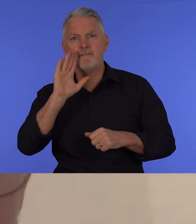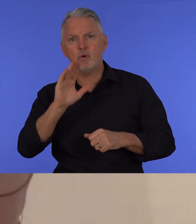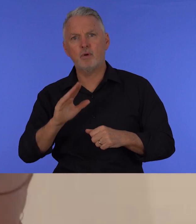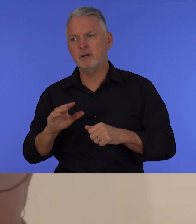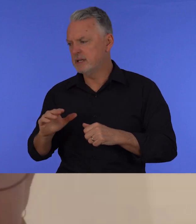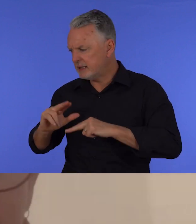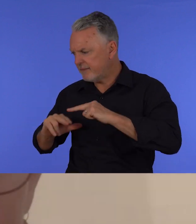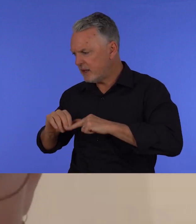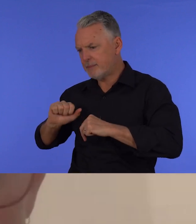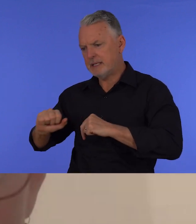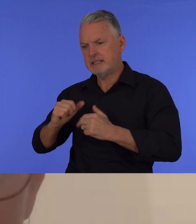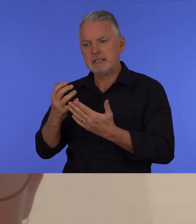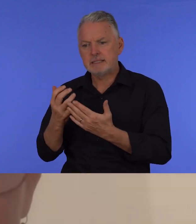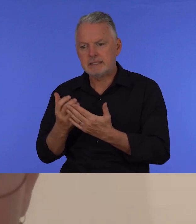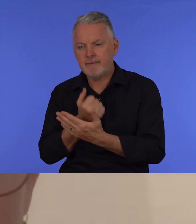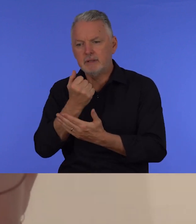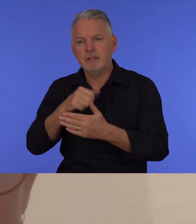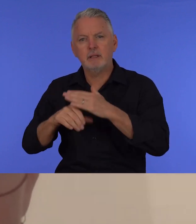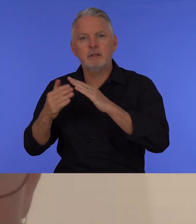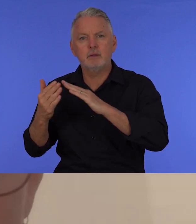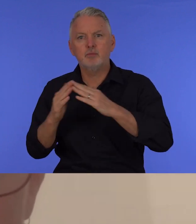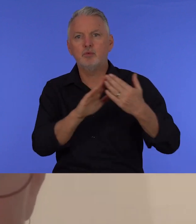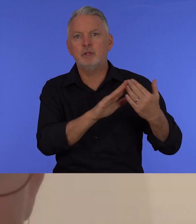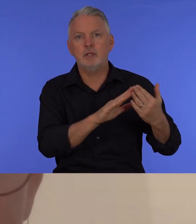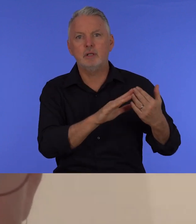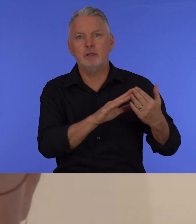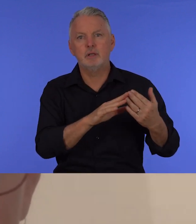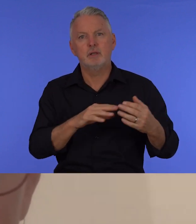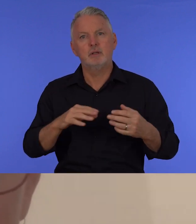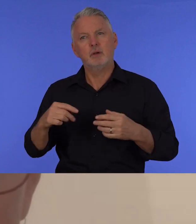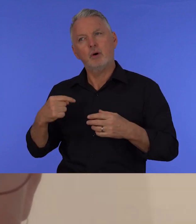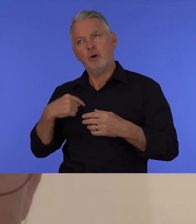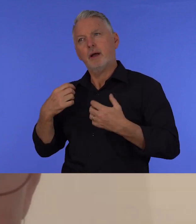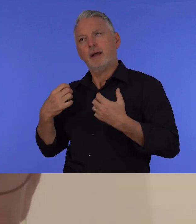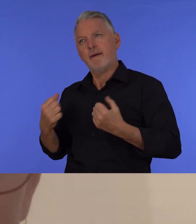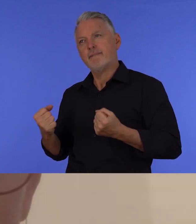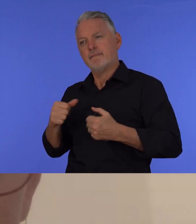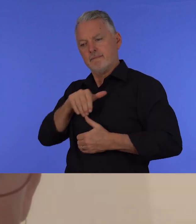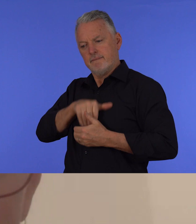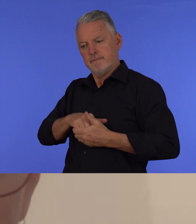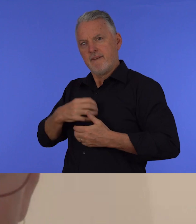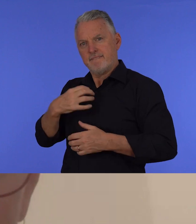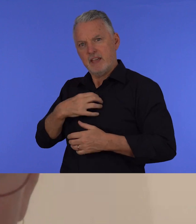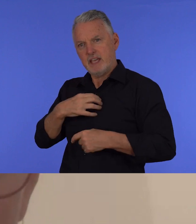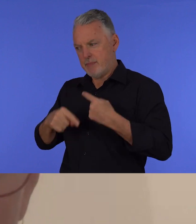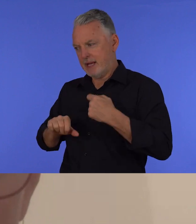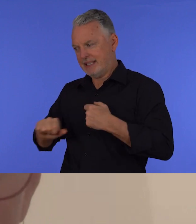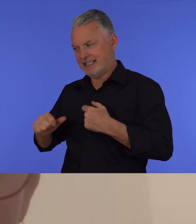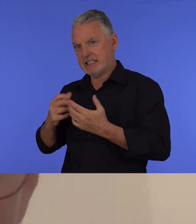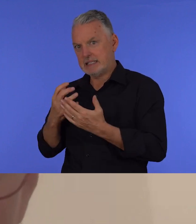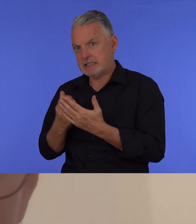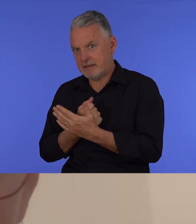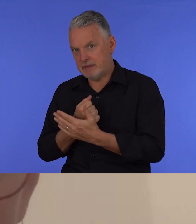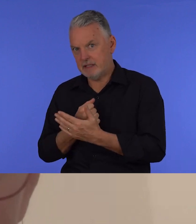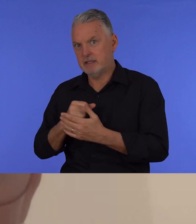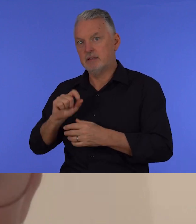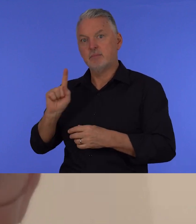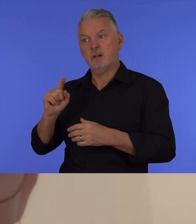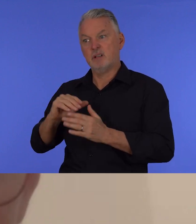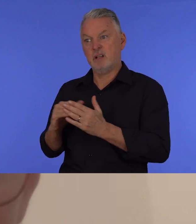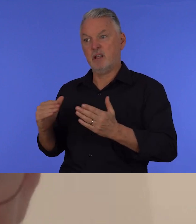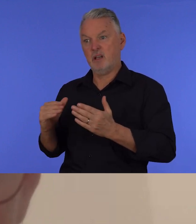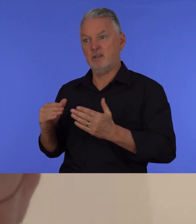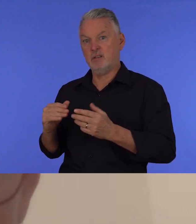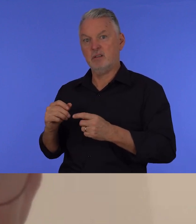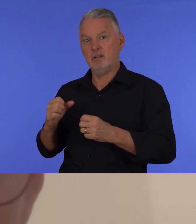But also, as you mentioned before, it builds his safety in the community. So even though I had those fears around